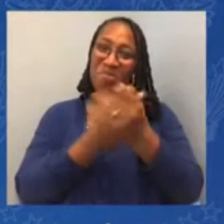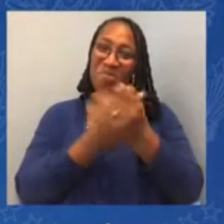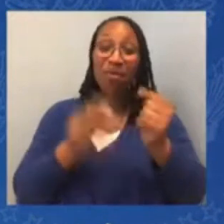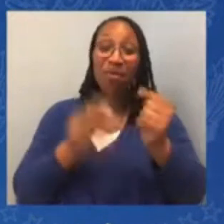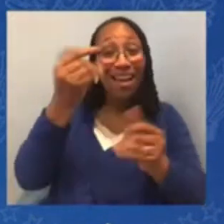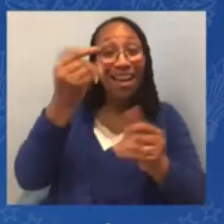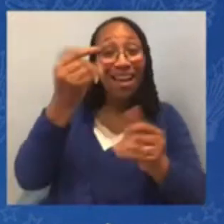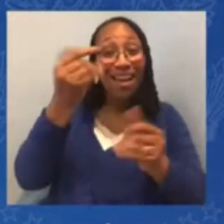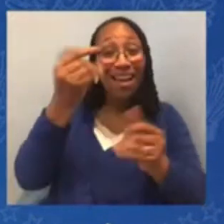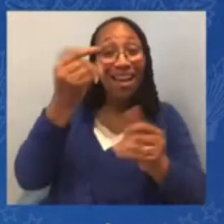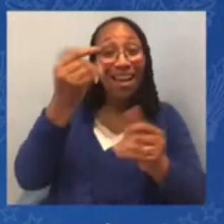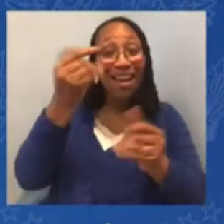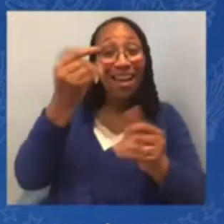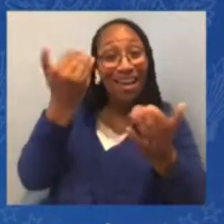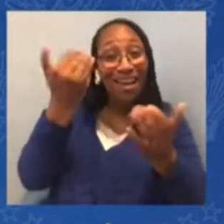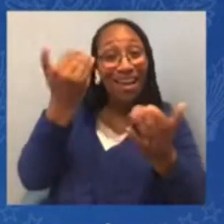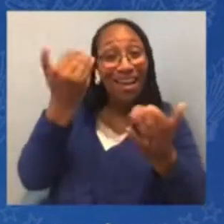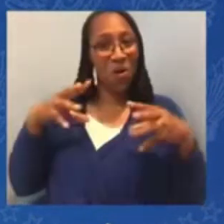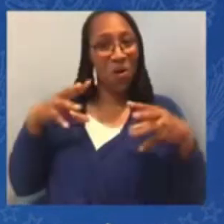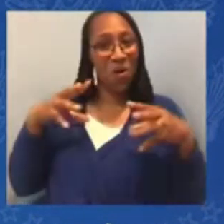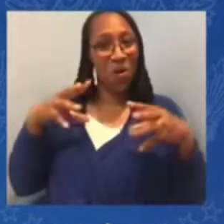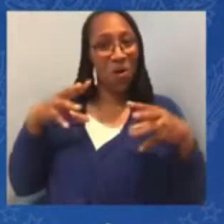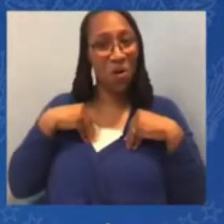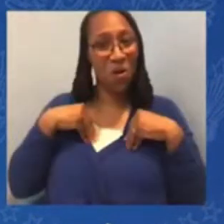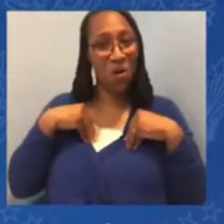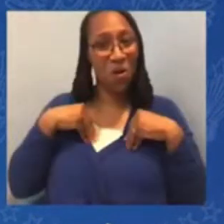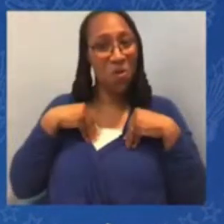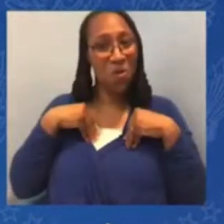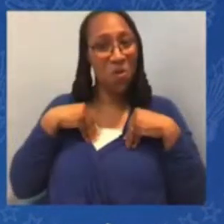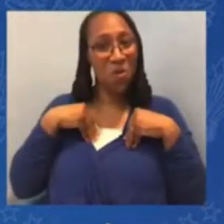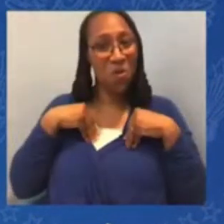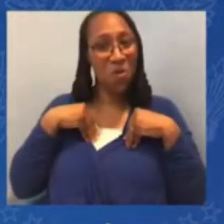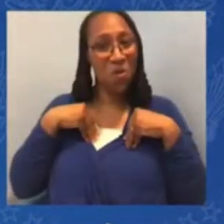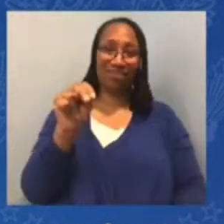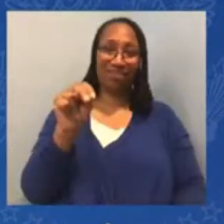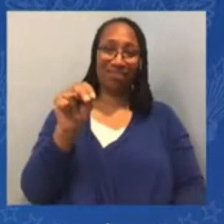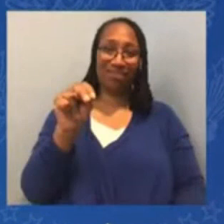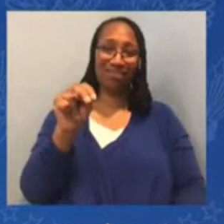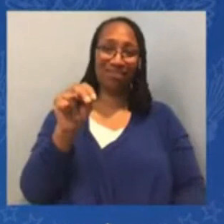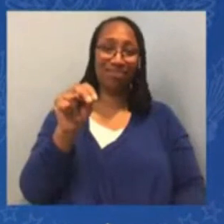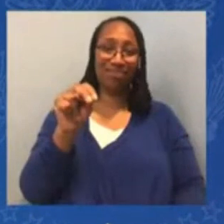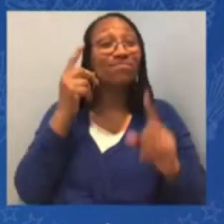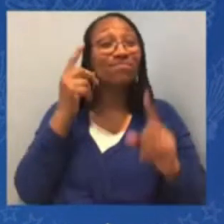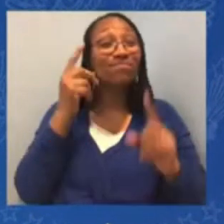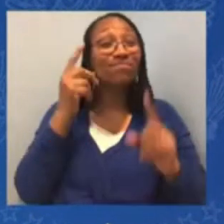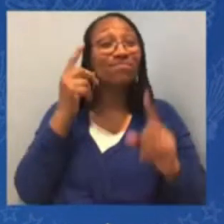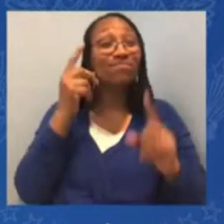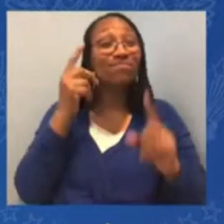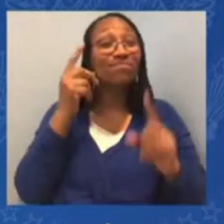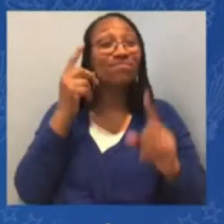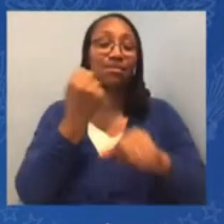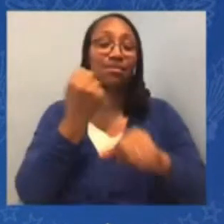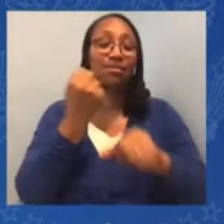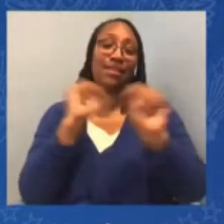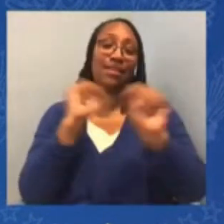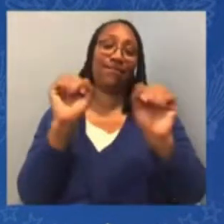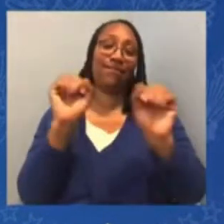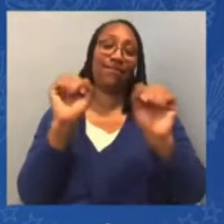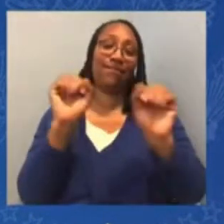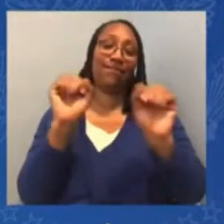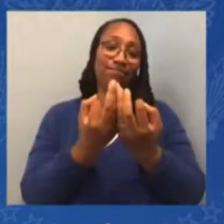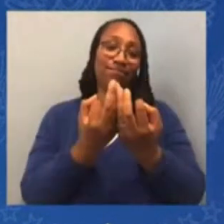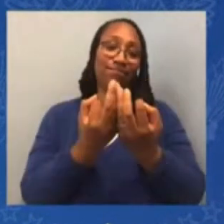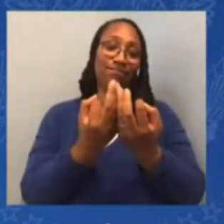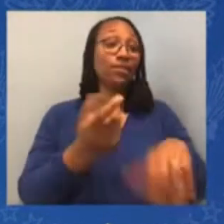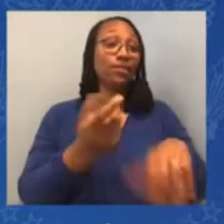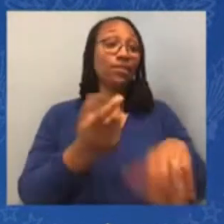We all want to drop them off at the house of worship, a mall, a movie, a school door, without worrying. That's the last time